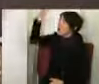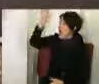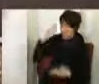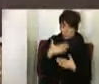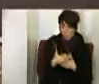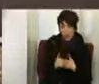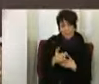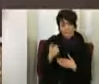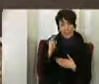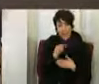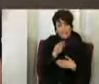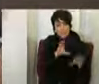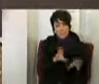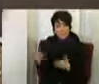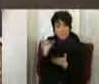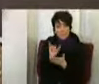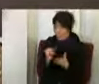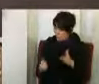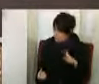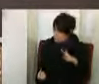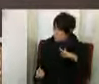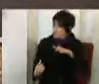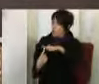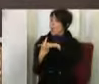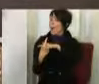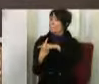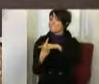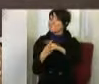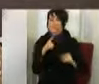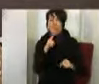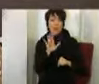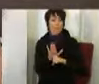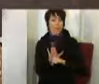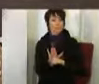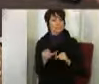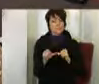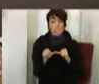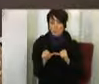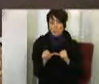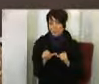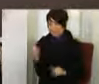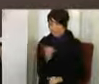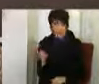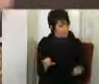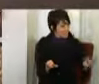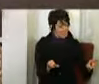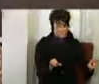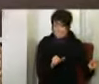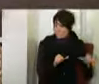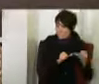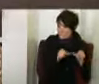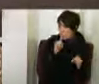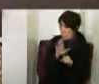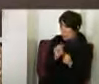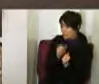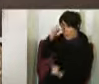to do. Just to show up on our promises. Just as Joseph showed up on his